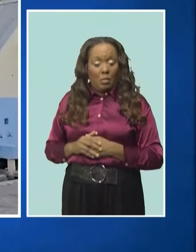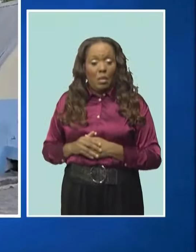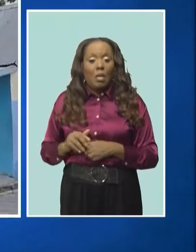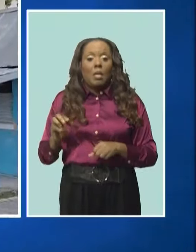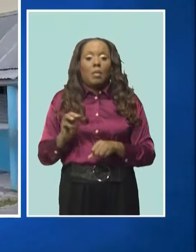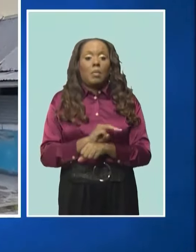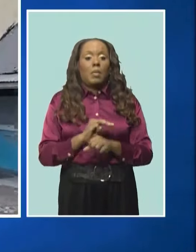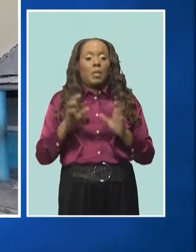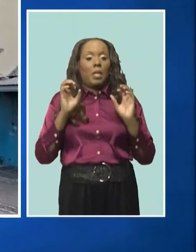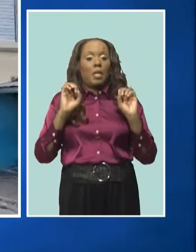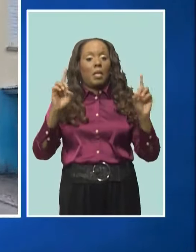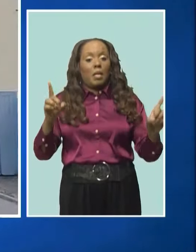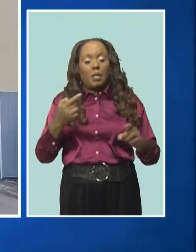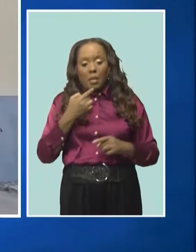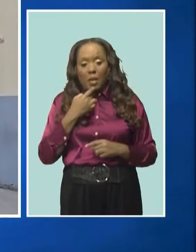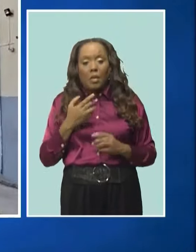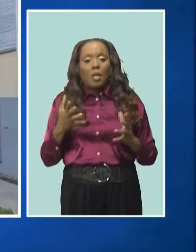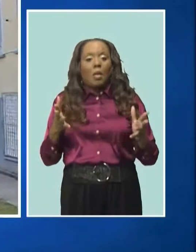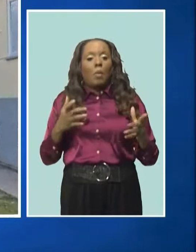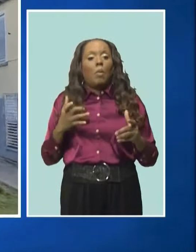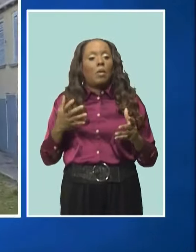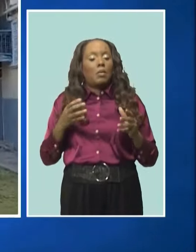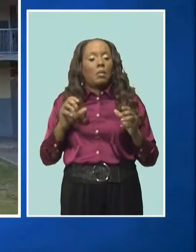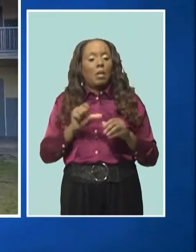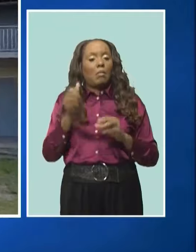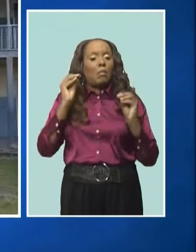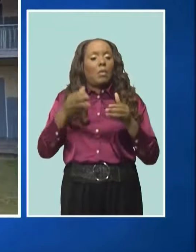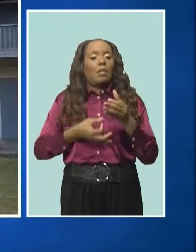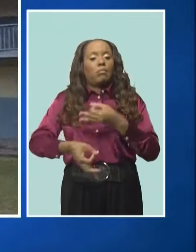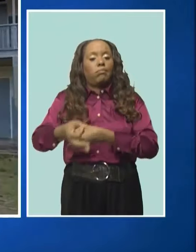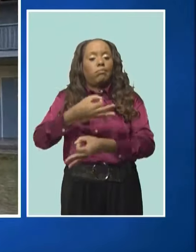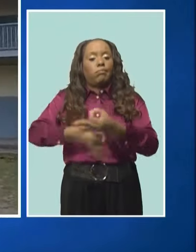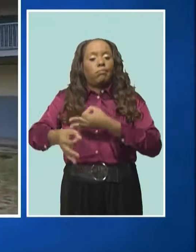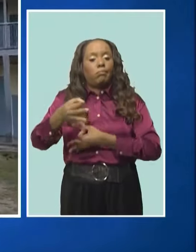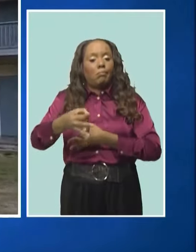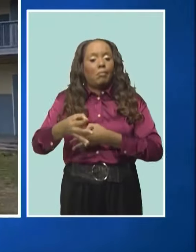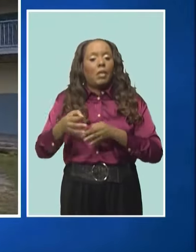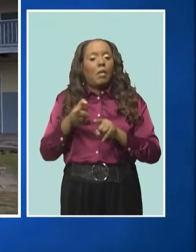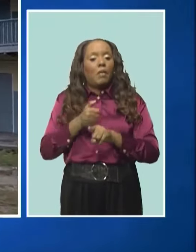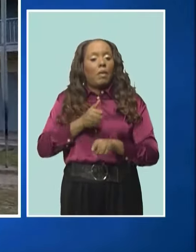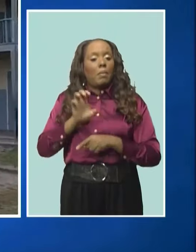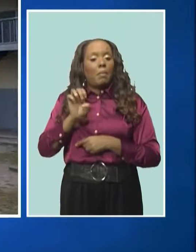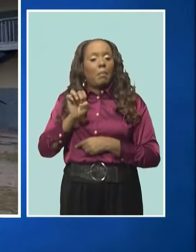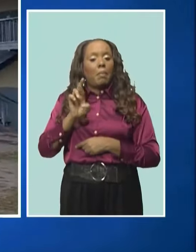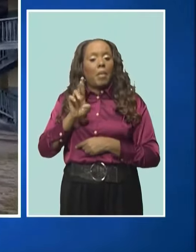stated it attempted to secure substitute teachers from the Erdeston Teachers Training College, but